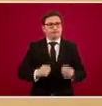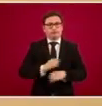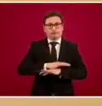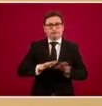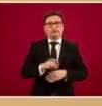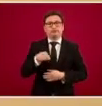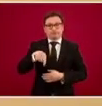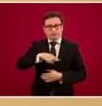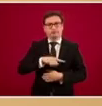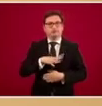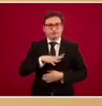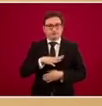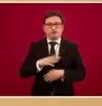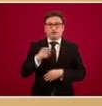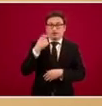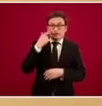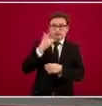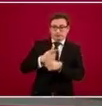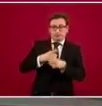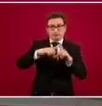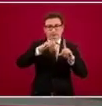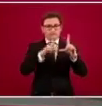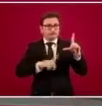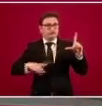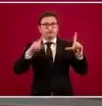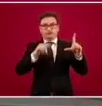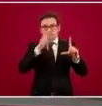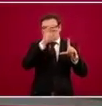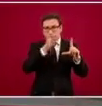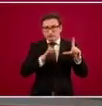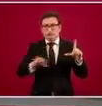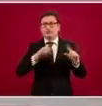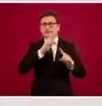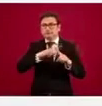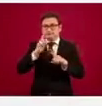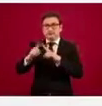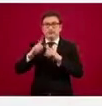have over 4,000 confirmed cases,